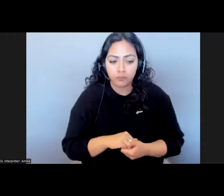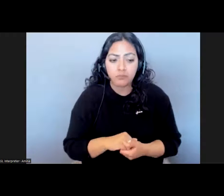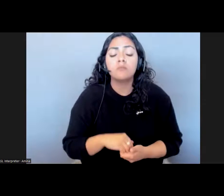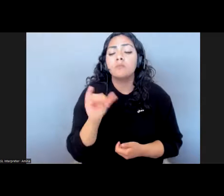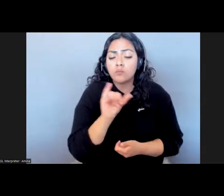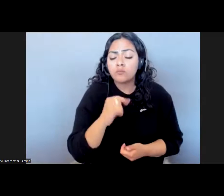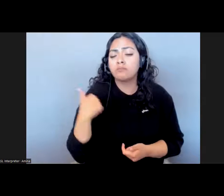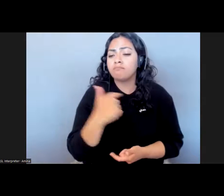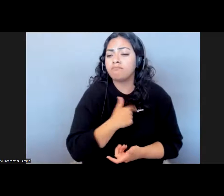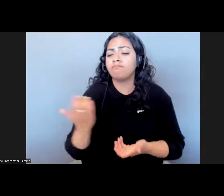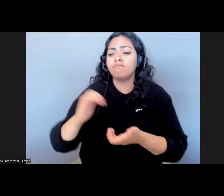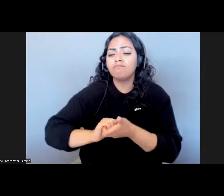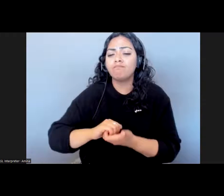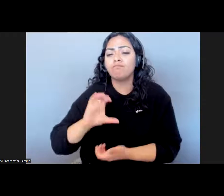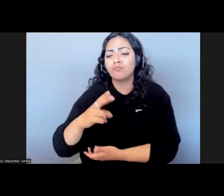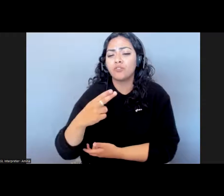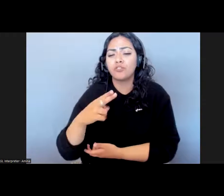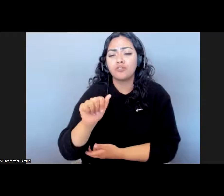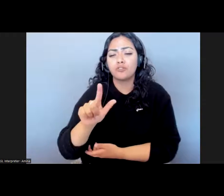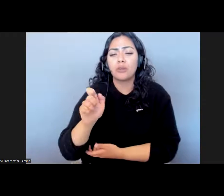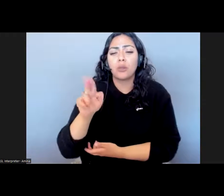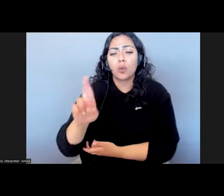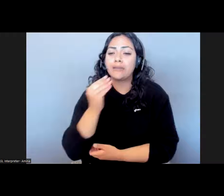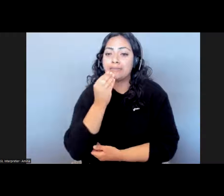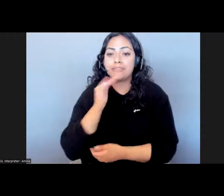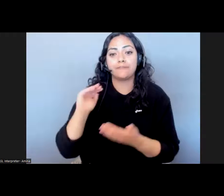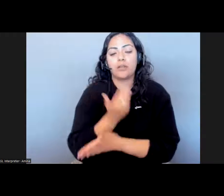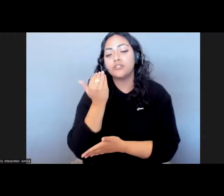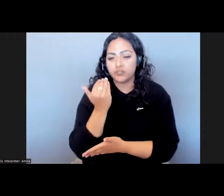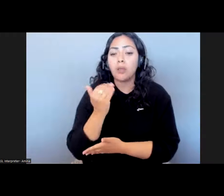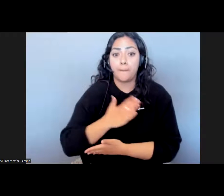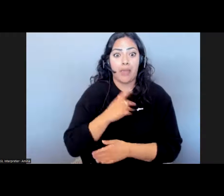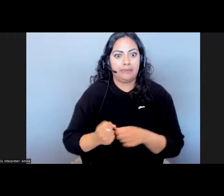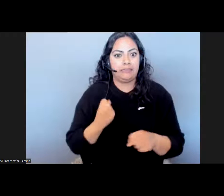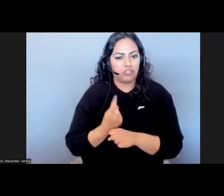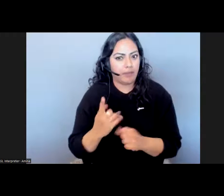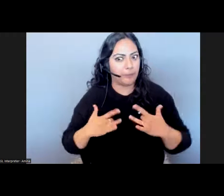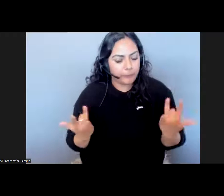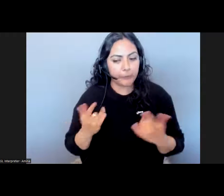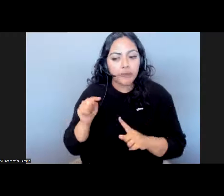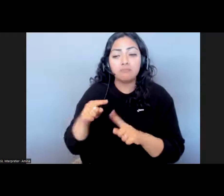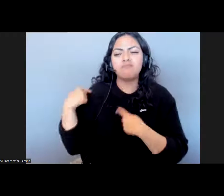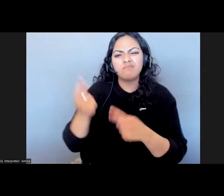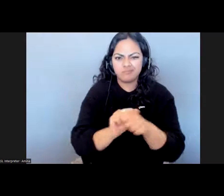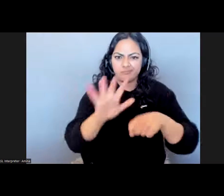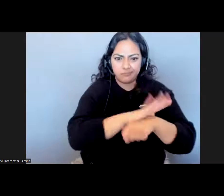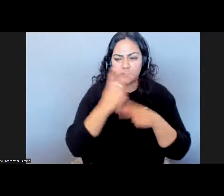It's the best thing that's ever happened in my year with them. During the pandemic, there was a need, and we saw, unfortunately,